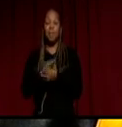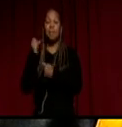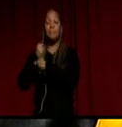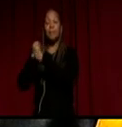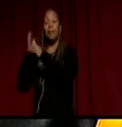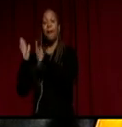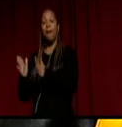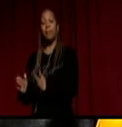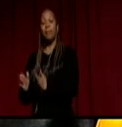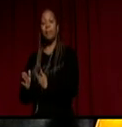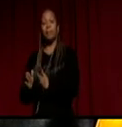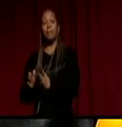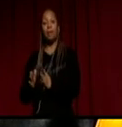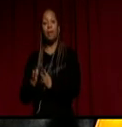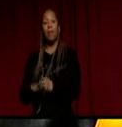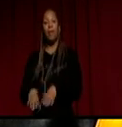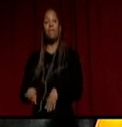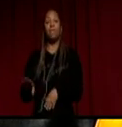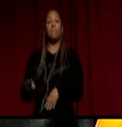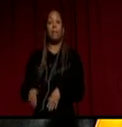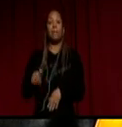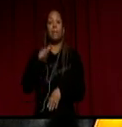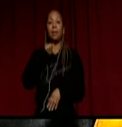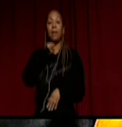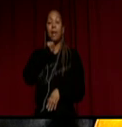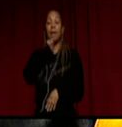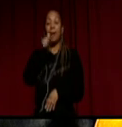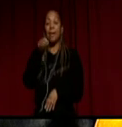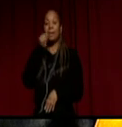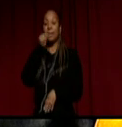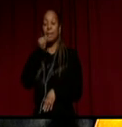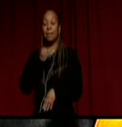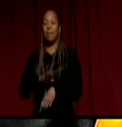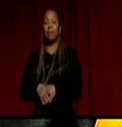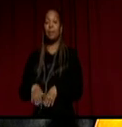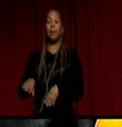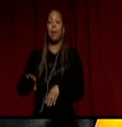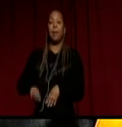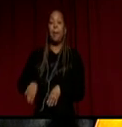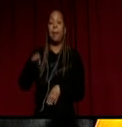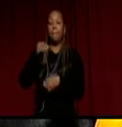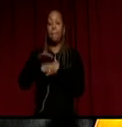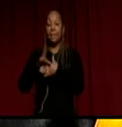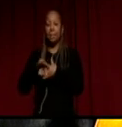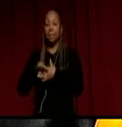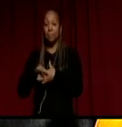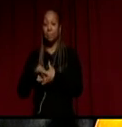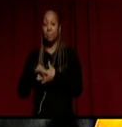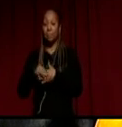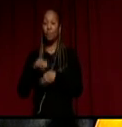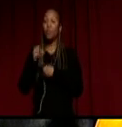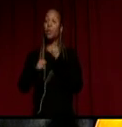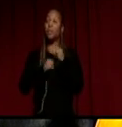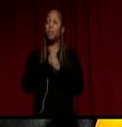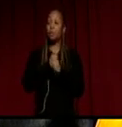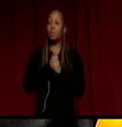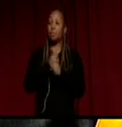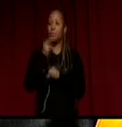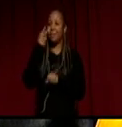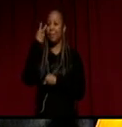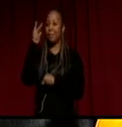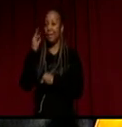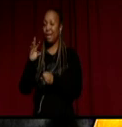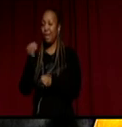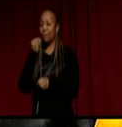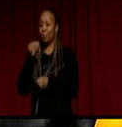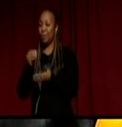for, you know, being a vegan for many years and is on the right path. You know, he's looking at food as